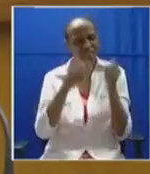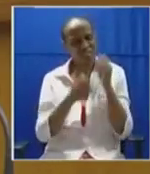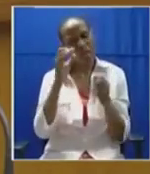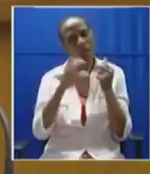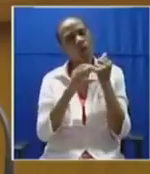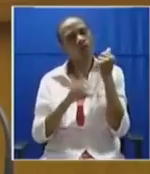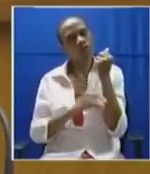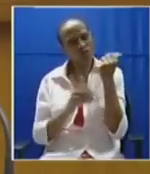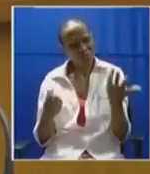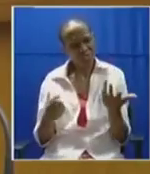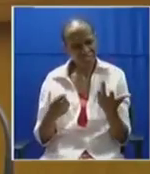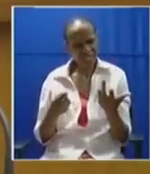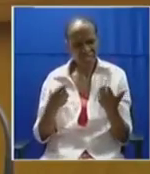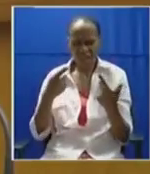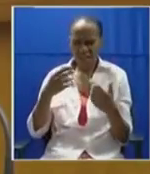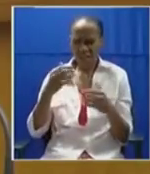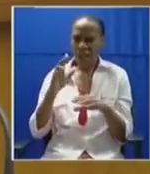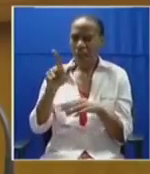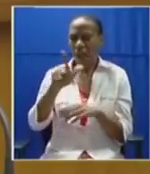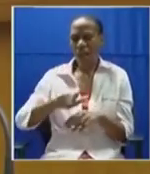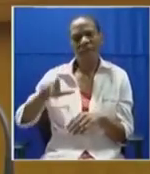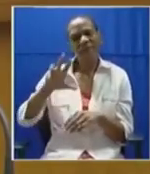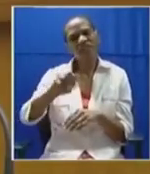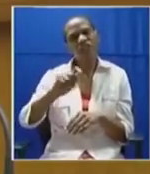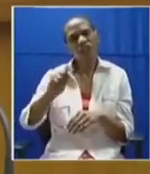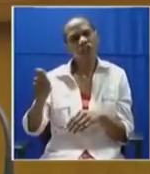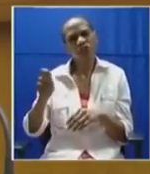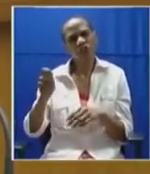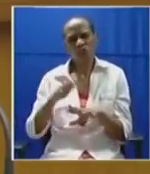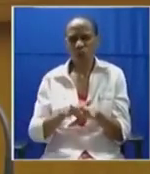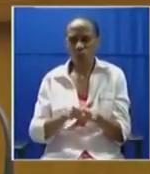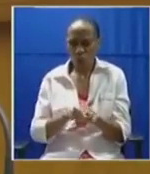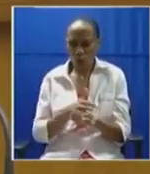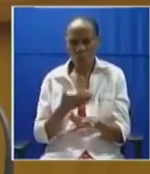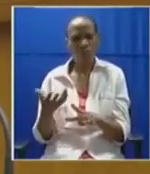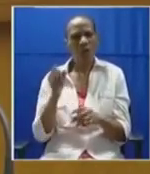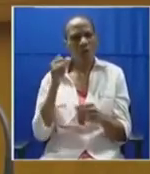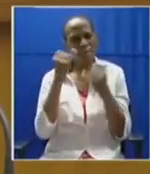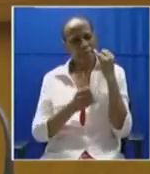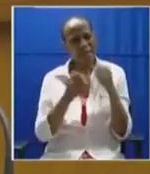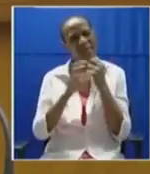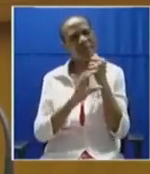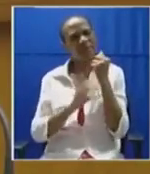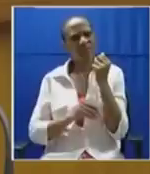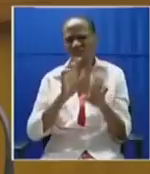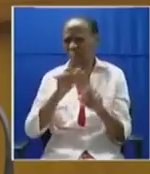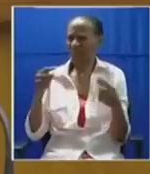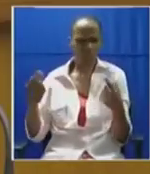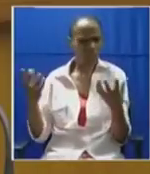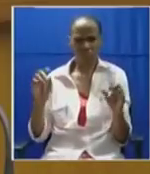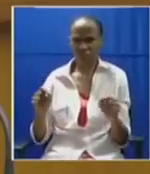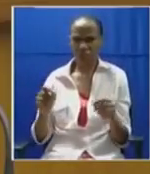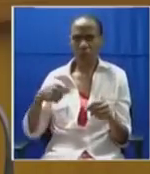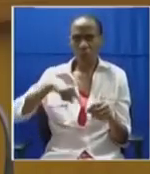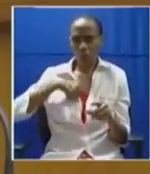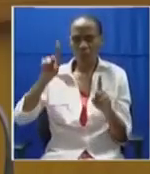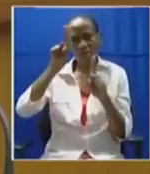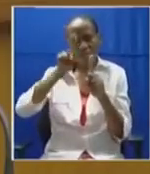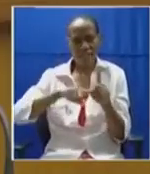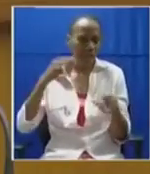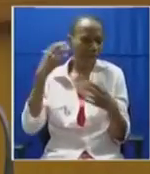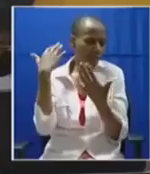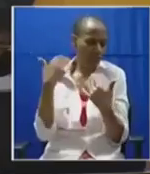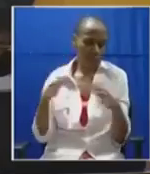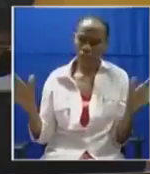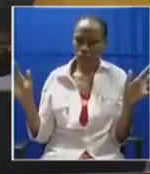the embarrassingly slow pace of land reform is both disingenuous and scapegoating. We failed, finish and klar.